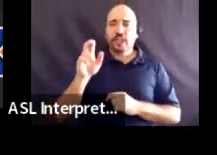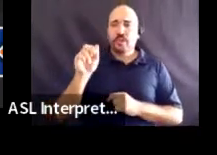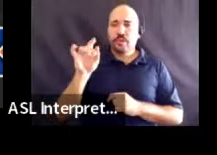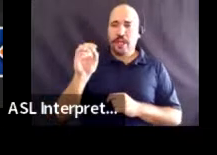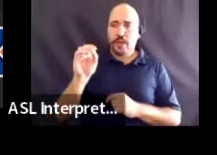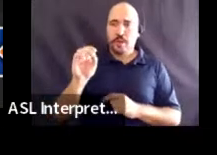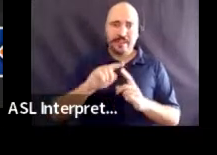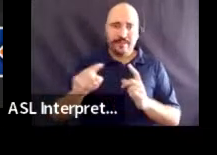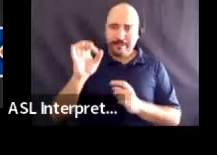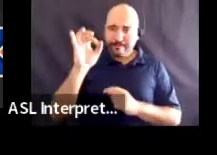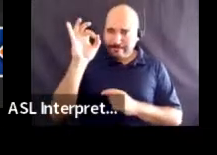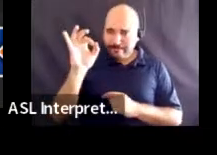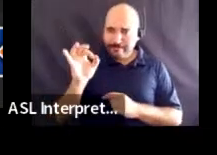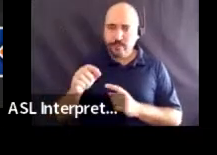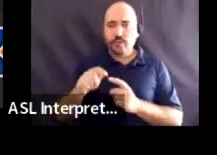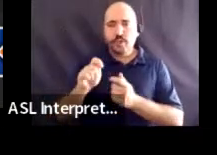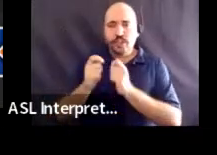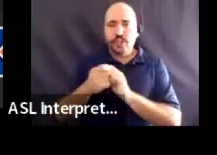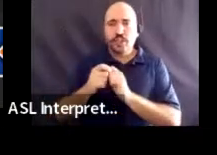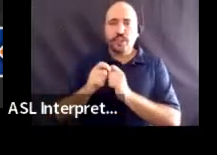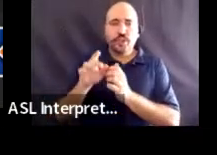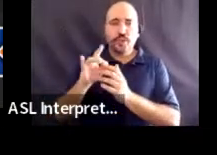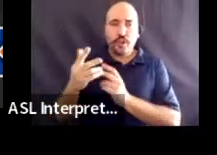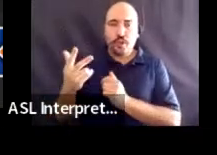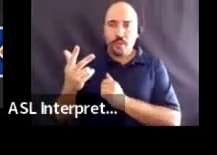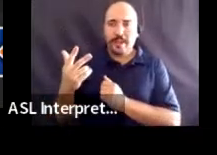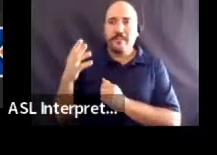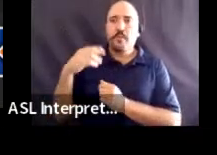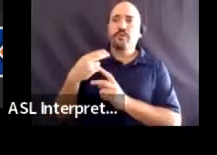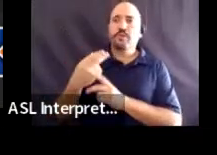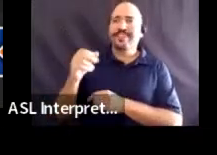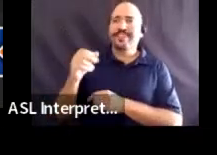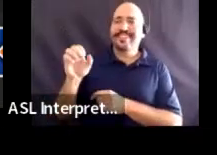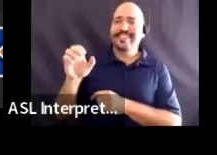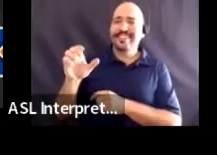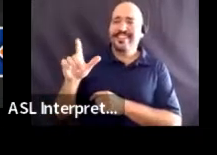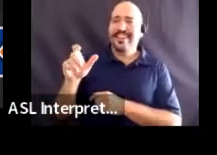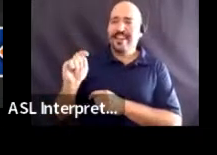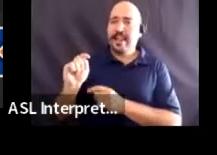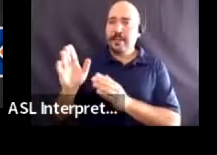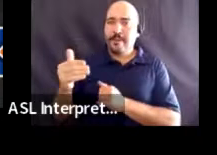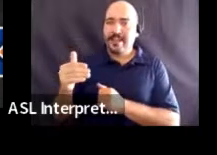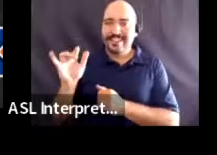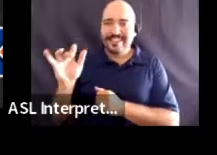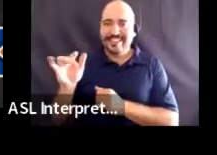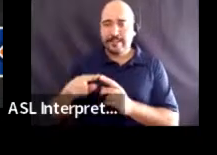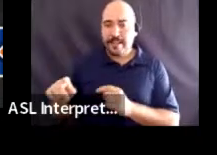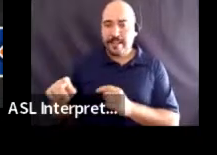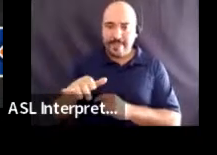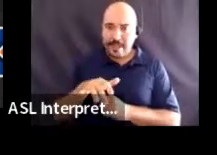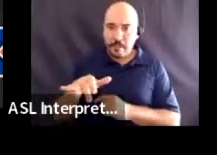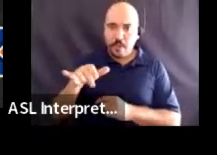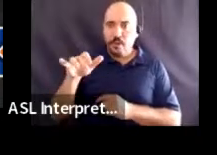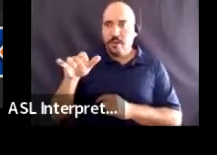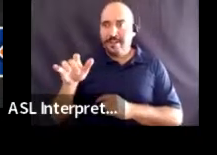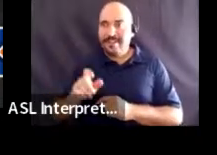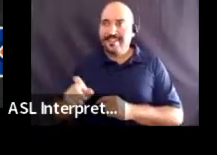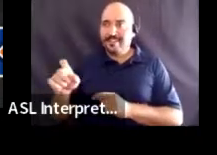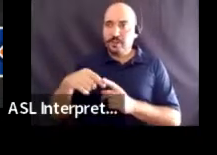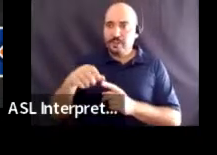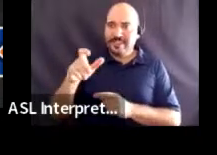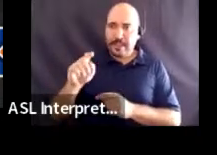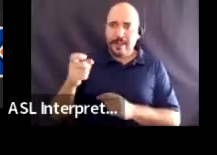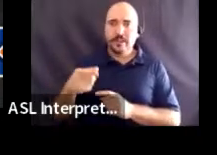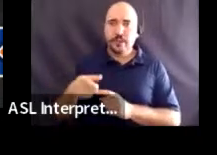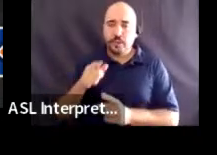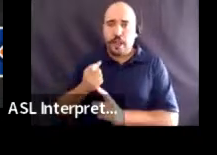choose between the three views. Originally, we had used the select box, but to keyboard navigate a select box, you actually end up